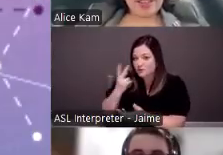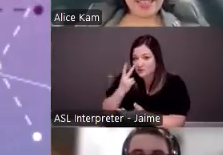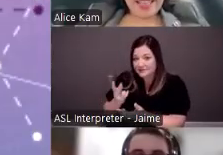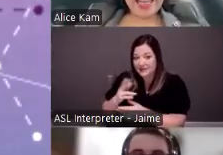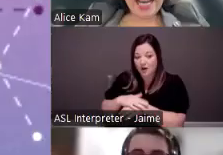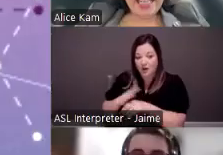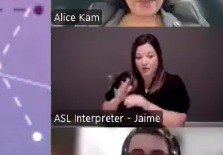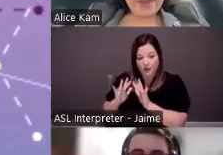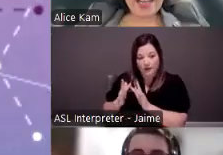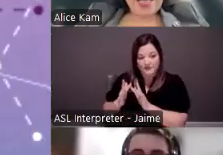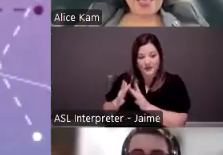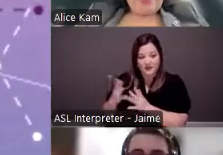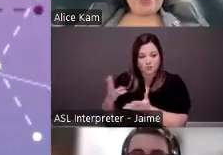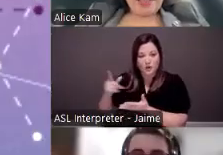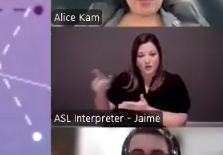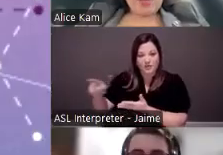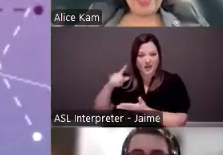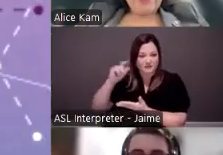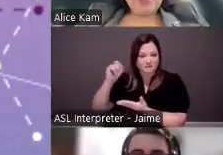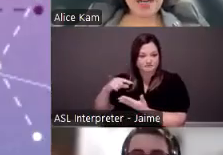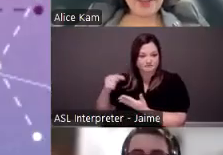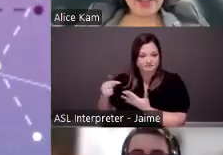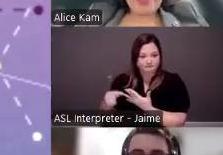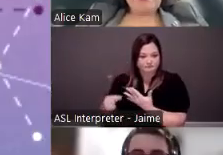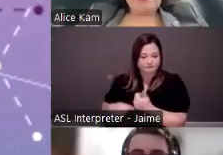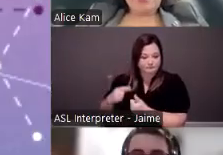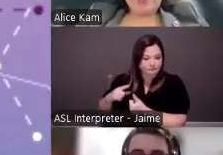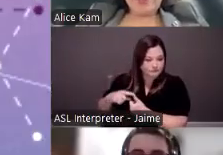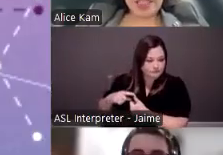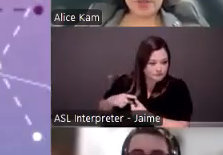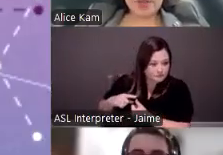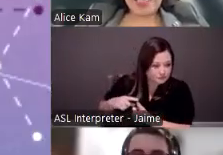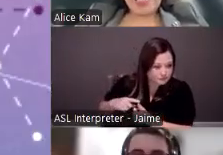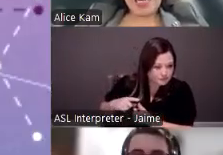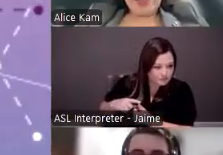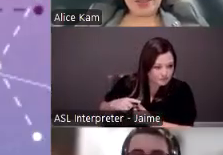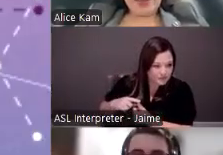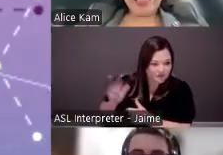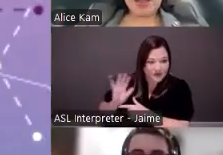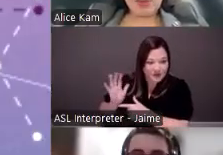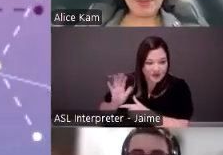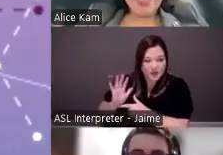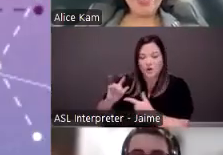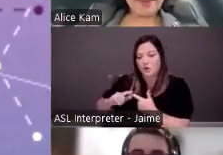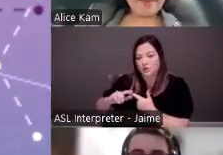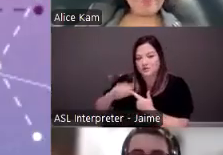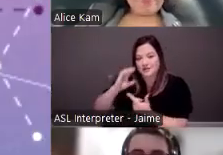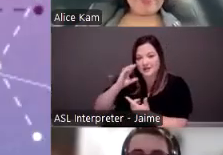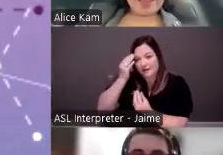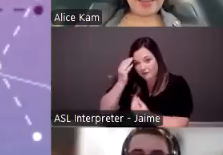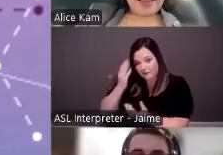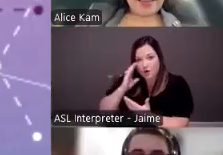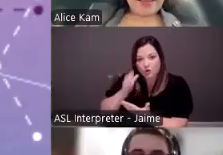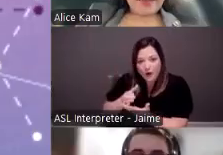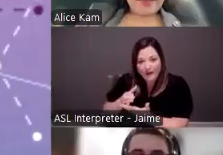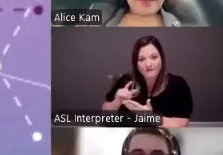of the things that they identify. They really want infographic, they really want videos. That's how we created our website.